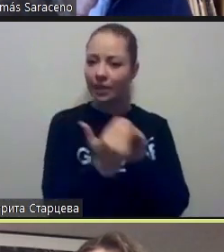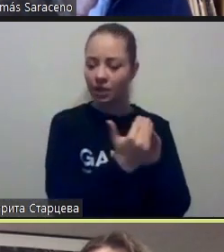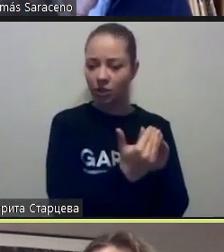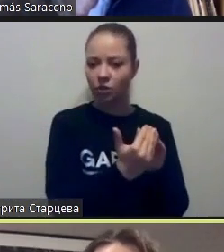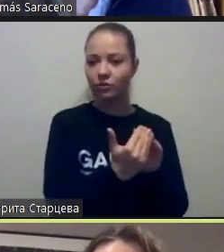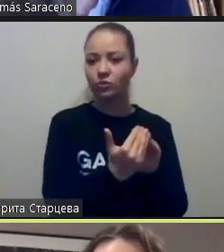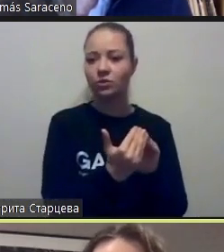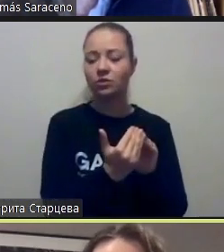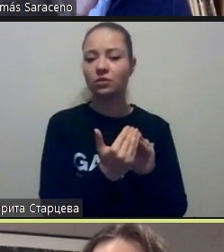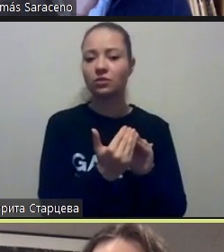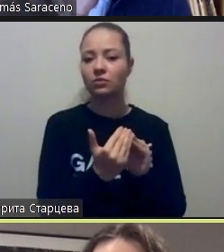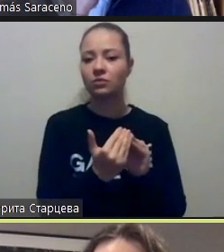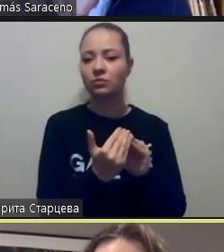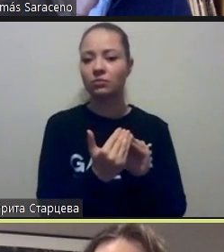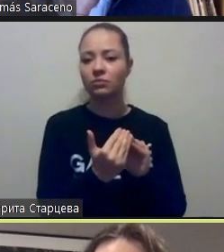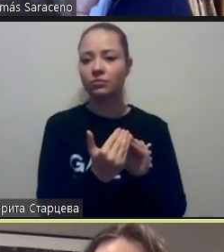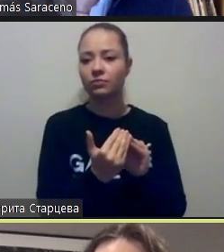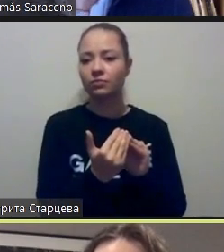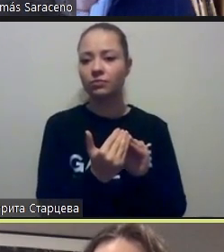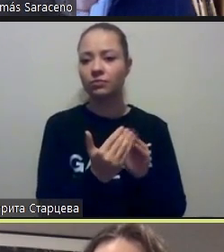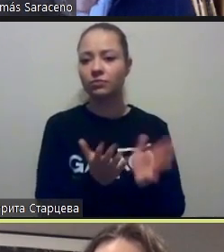interact with the Aerocene community?